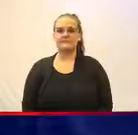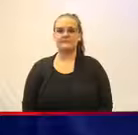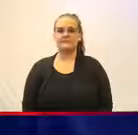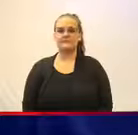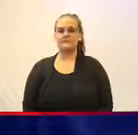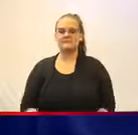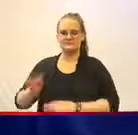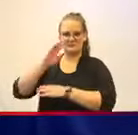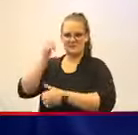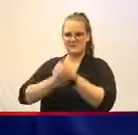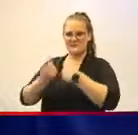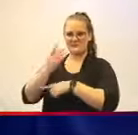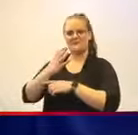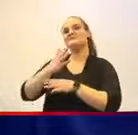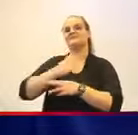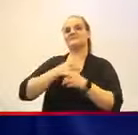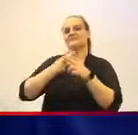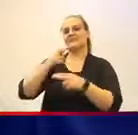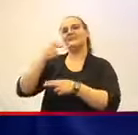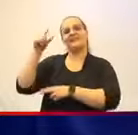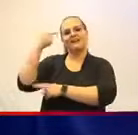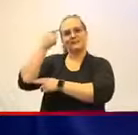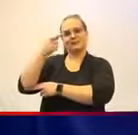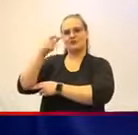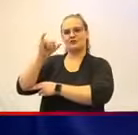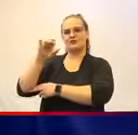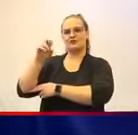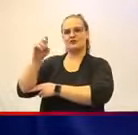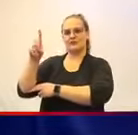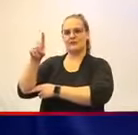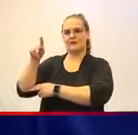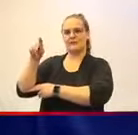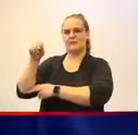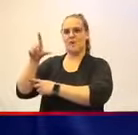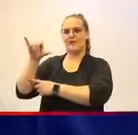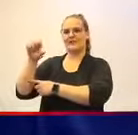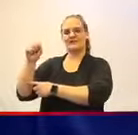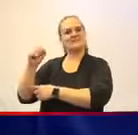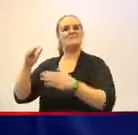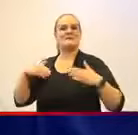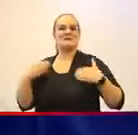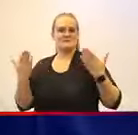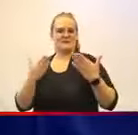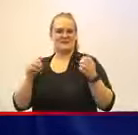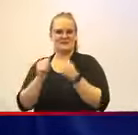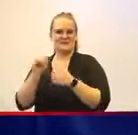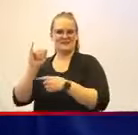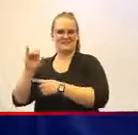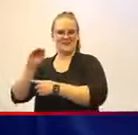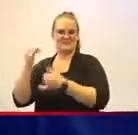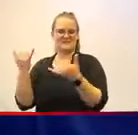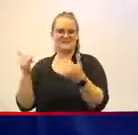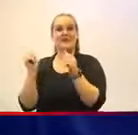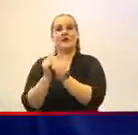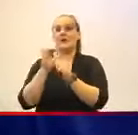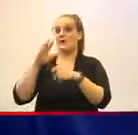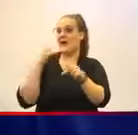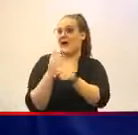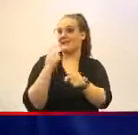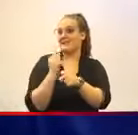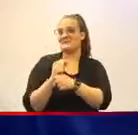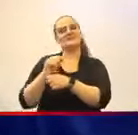Hi, everyone. I'm Governor Jared Polis, and I'm glad to be with Inside Out today at your annual Alley Up